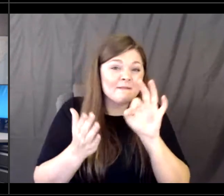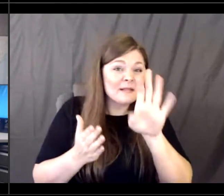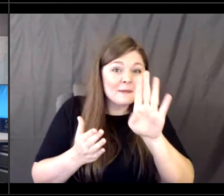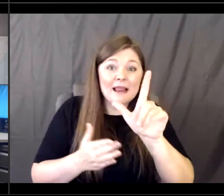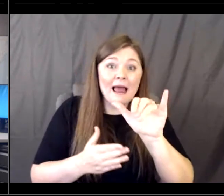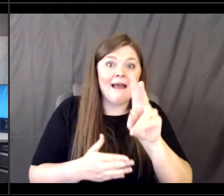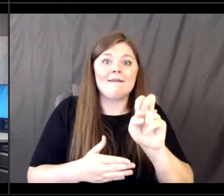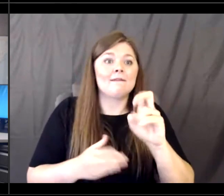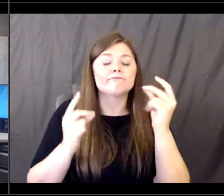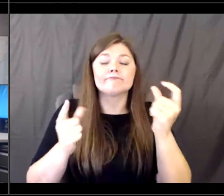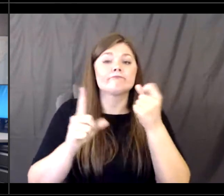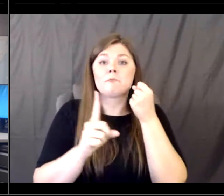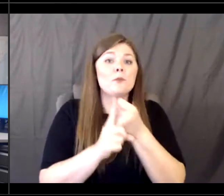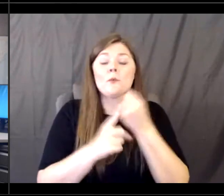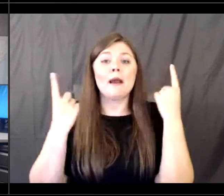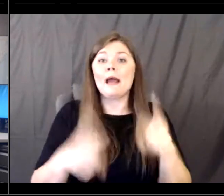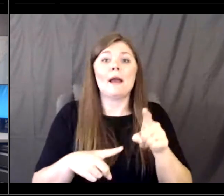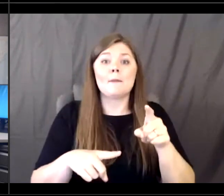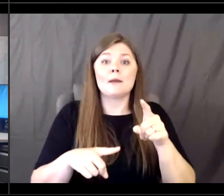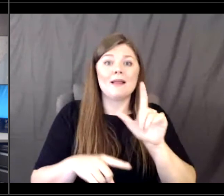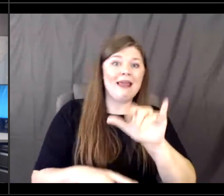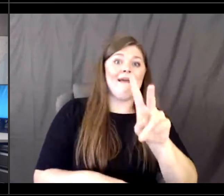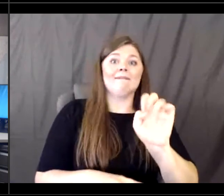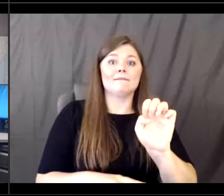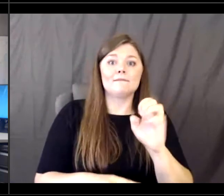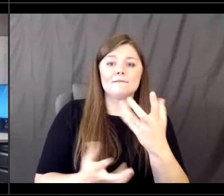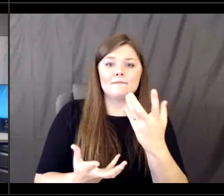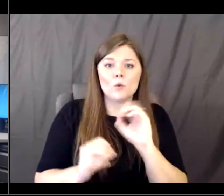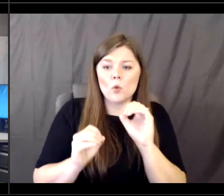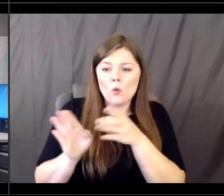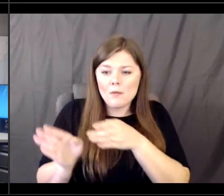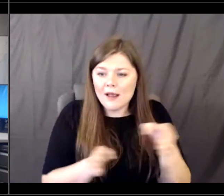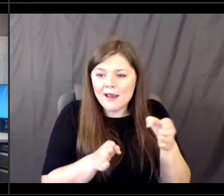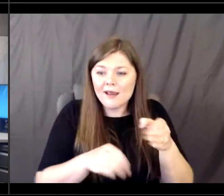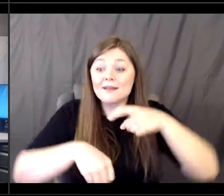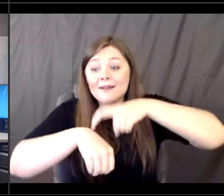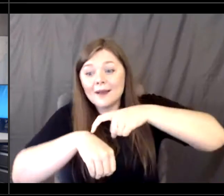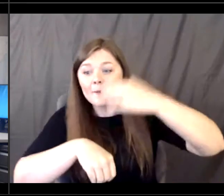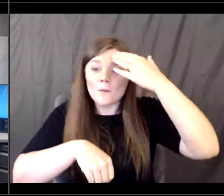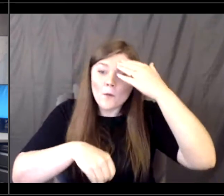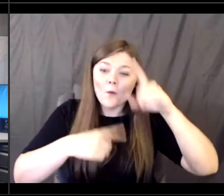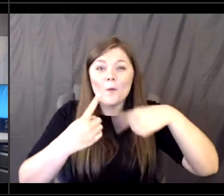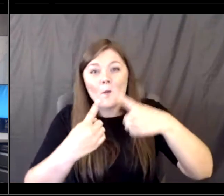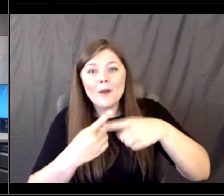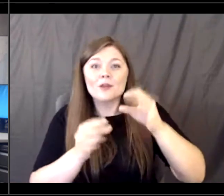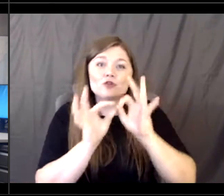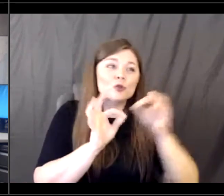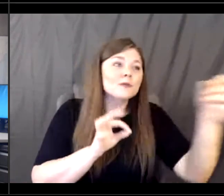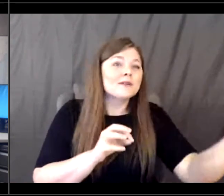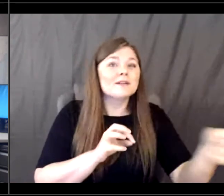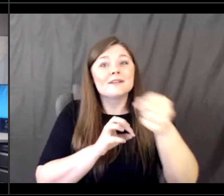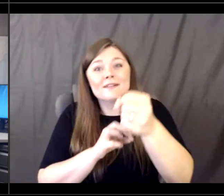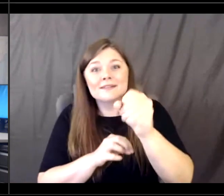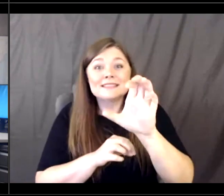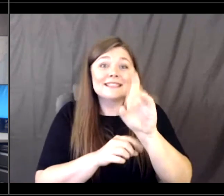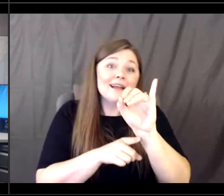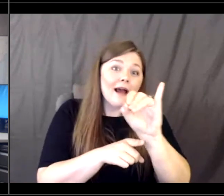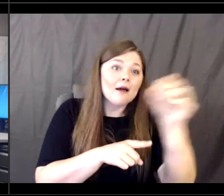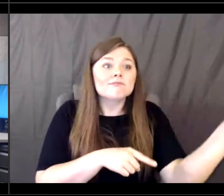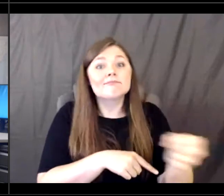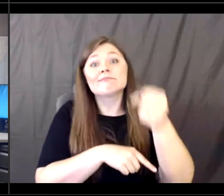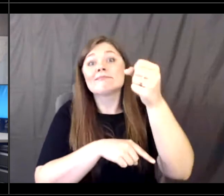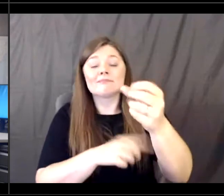on a whim and not planned in advance. And so you would not be able to get an interpreter or a CDI